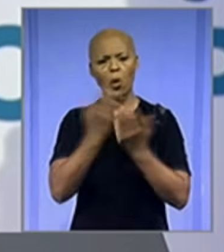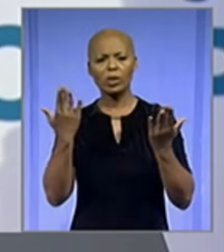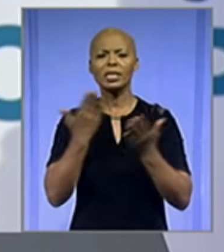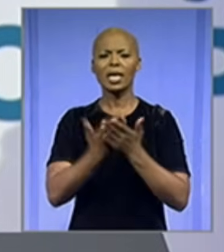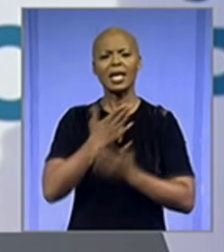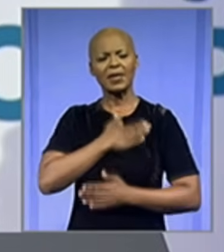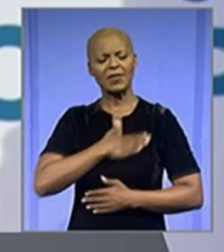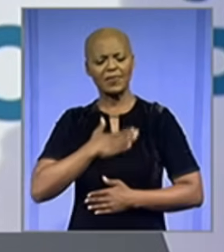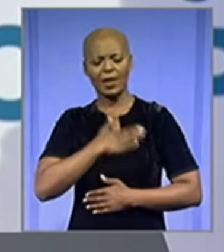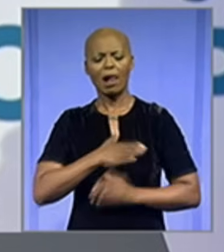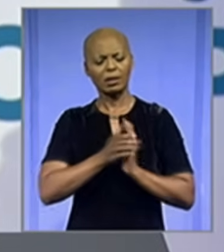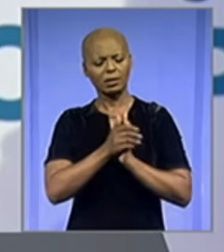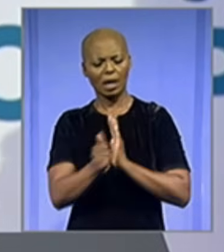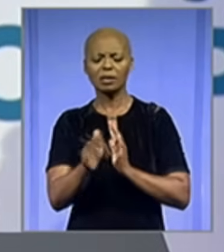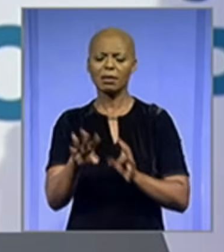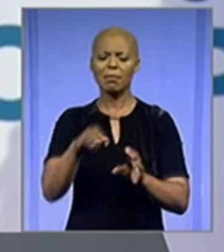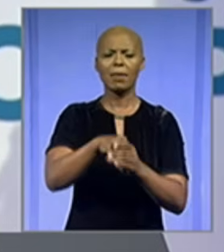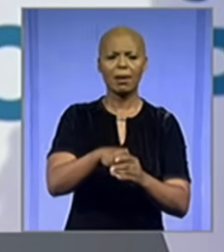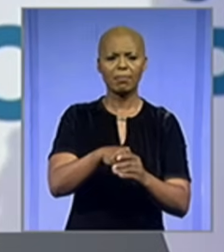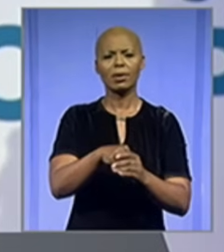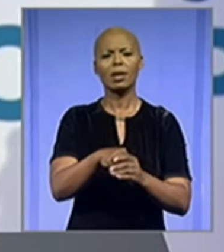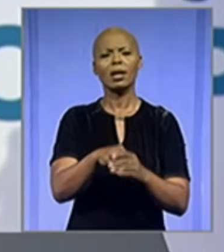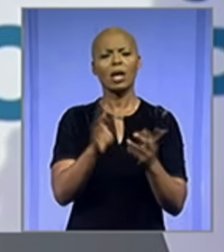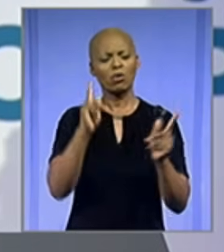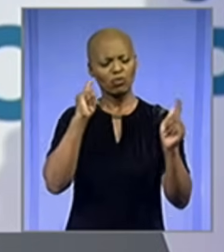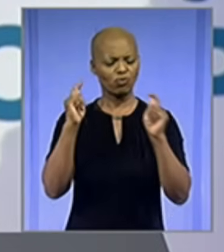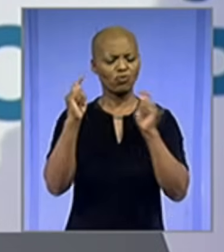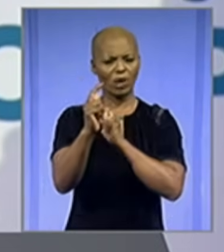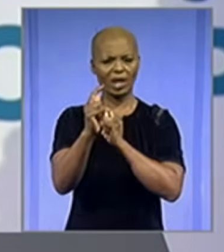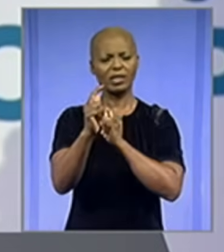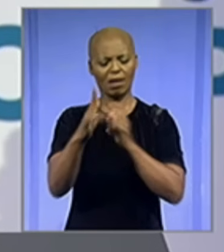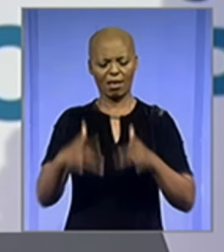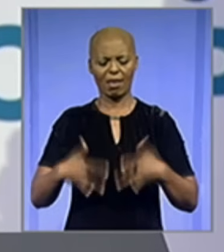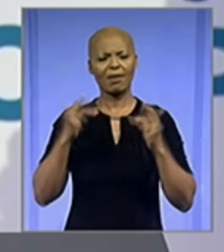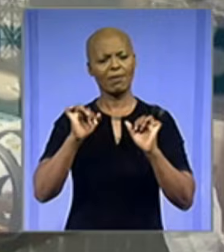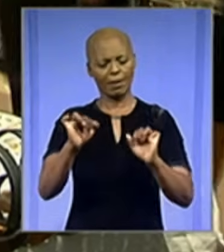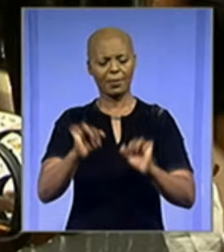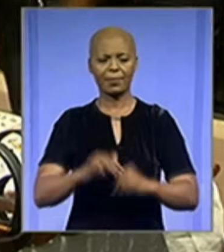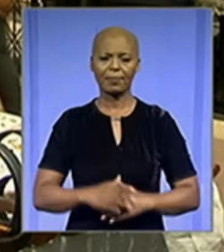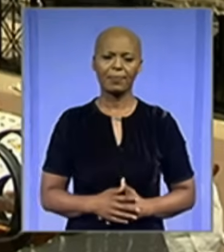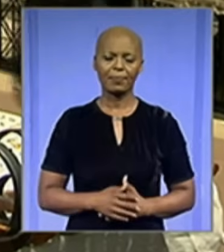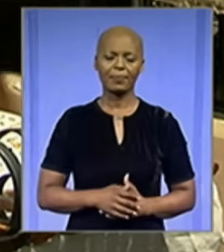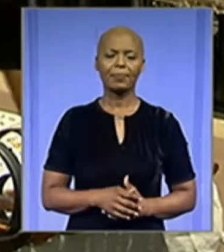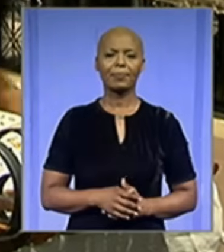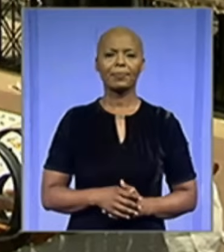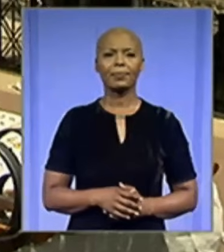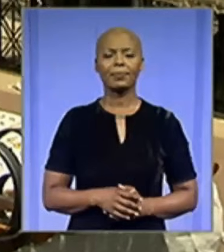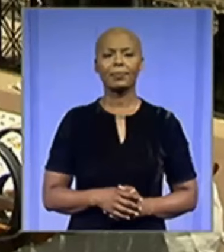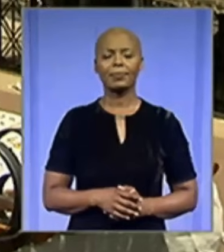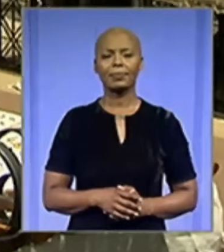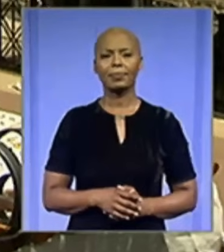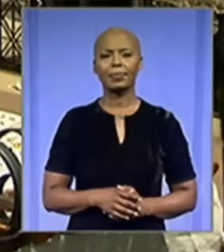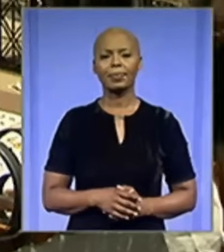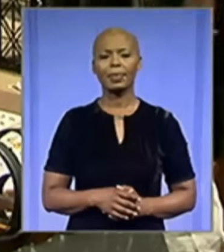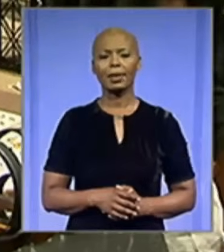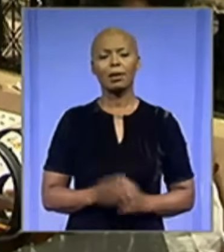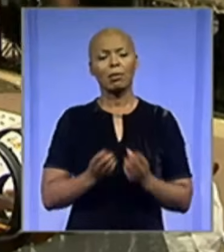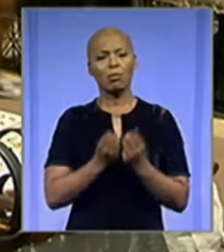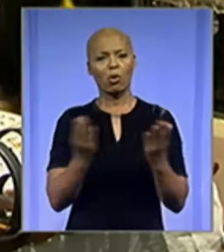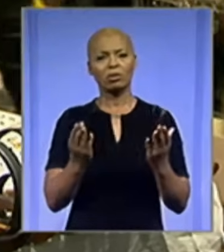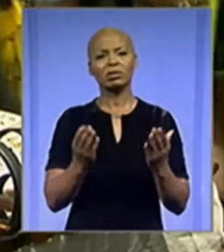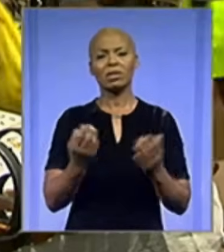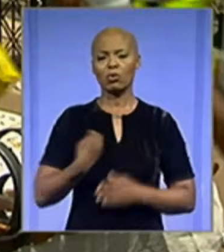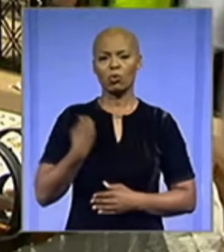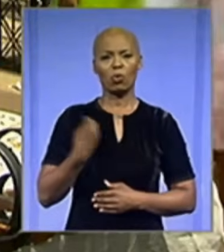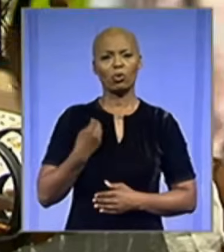as though we are making tangible impact on their lives. Selekano se se kwa tlase sa go thapiwa ga